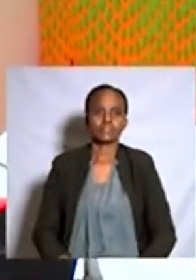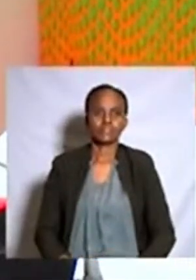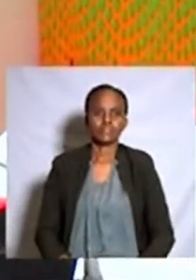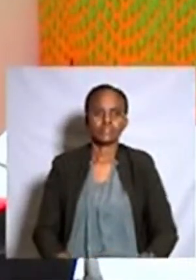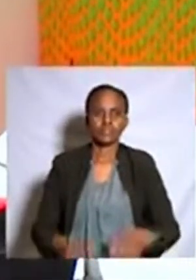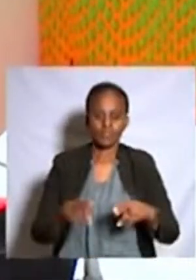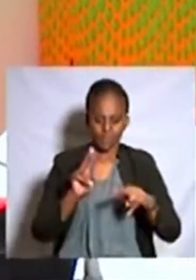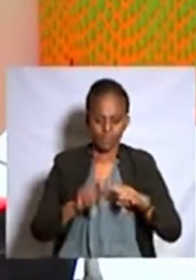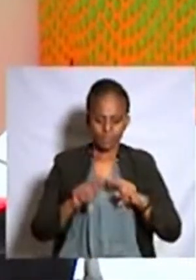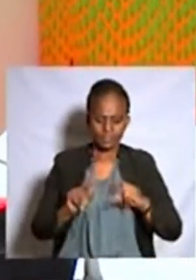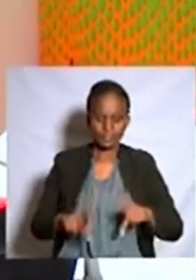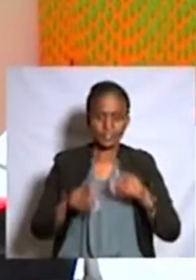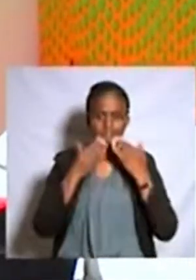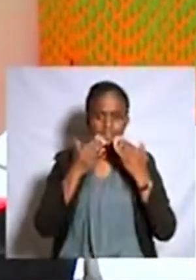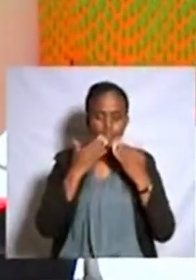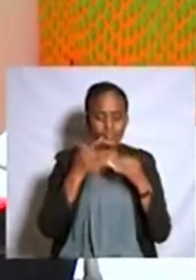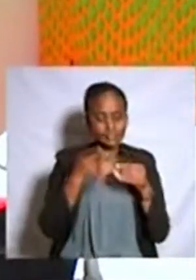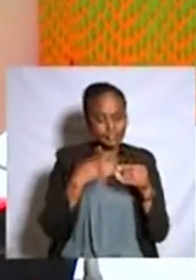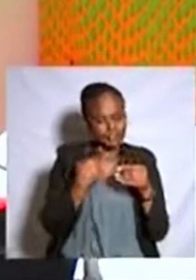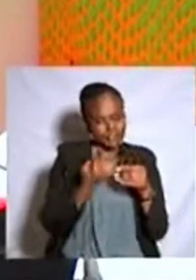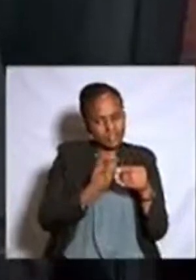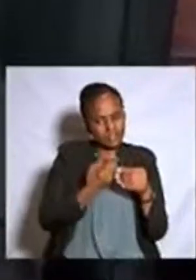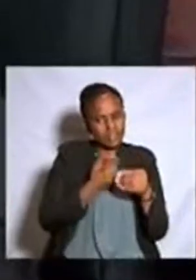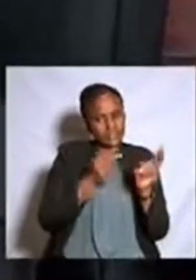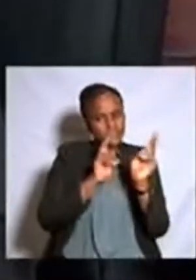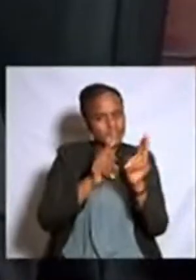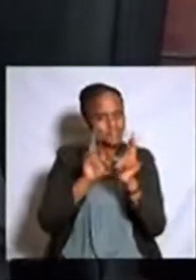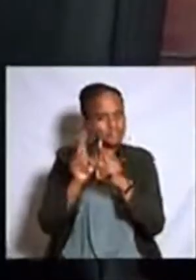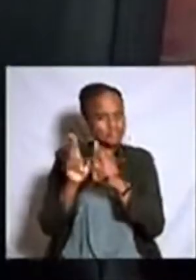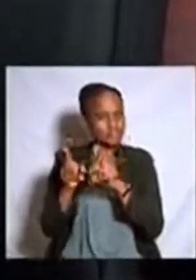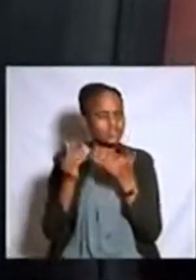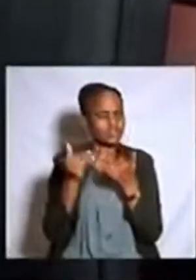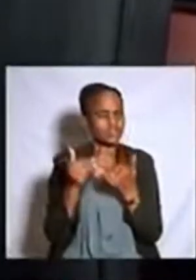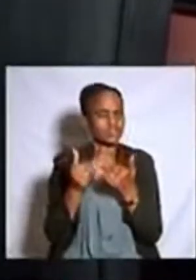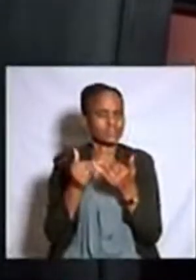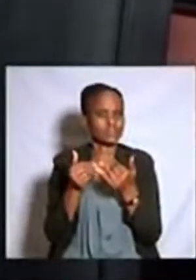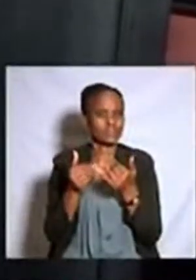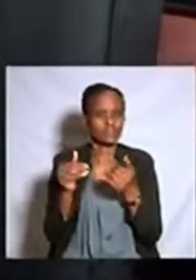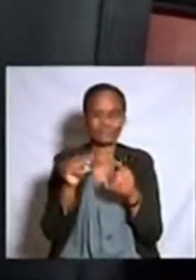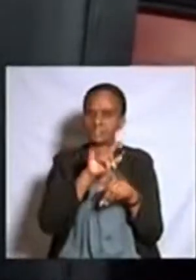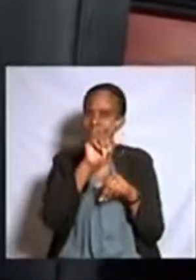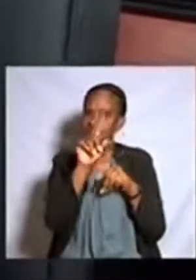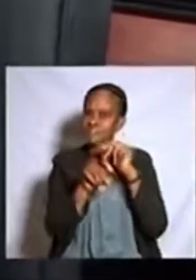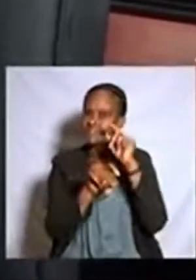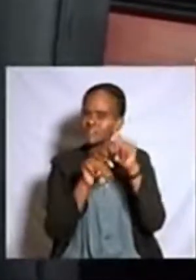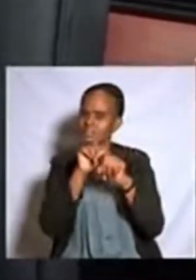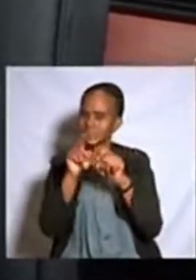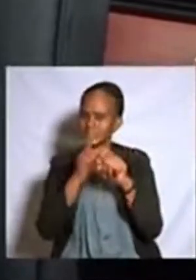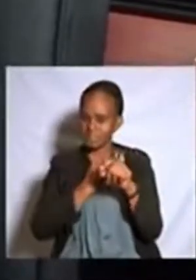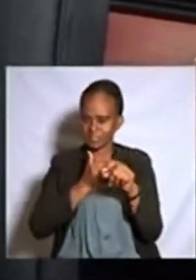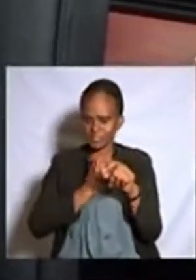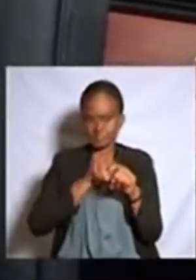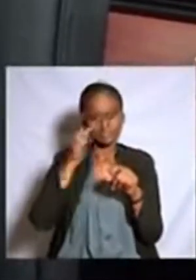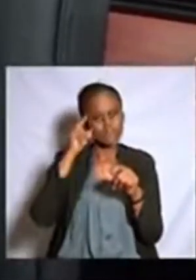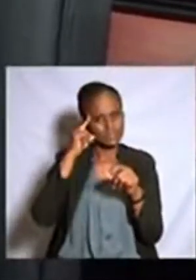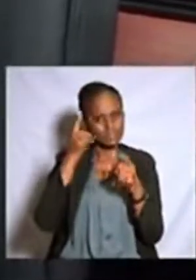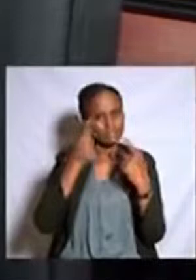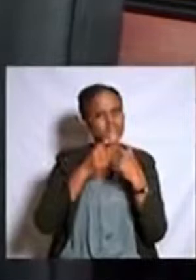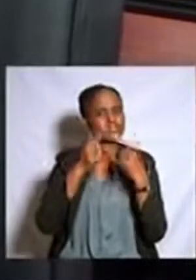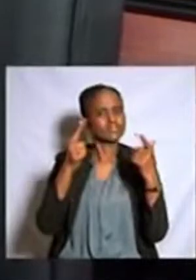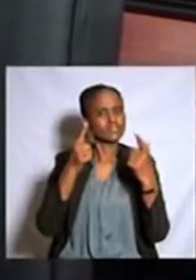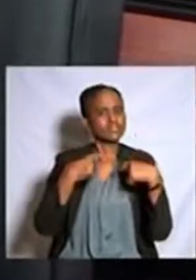Thank you, Chair. So just in response to the query raised, so I think the biggest